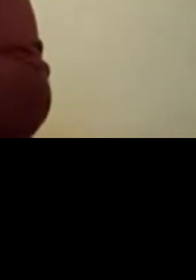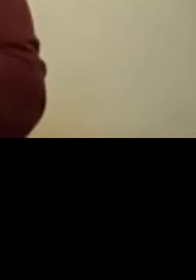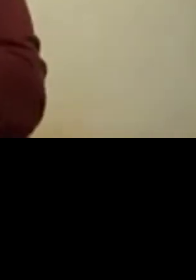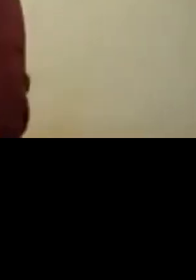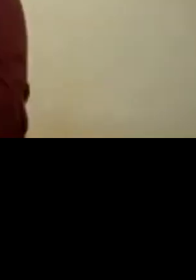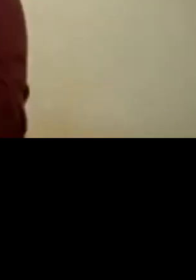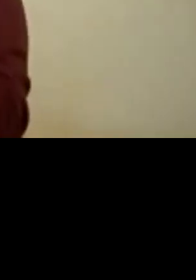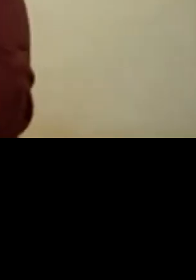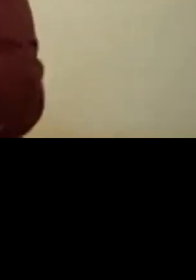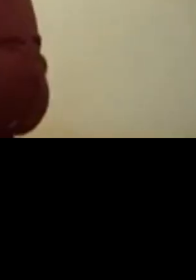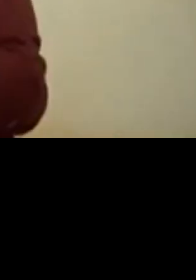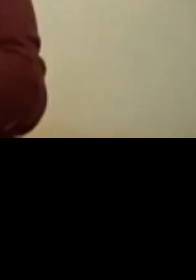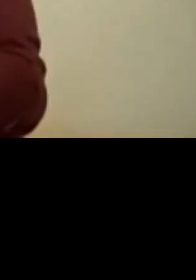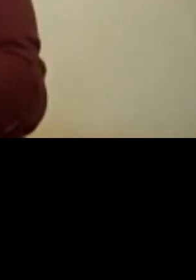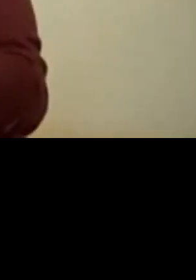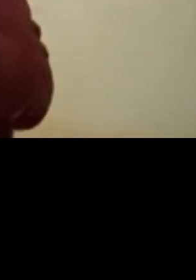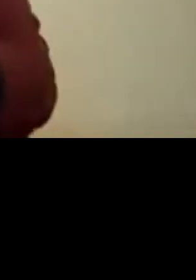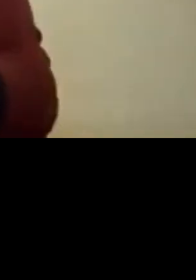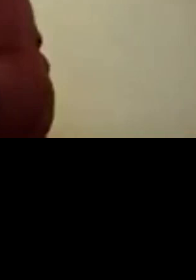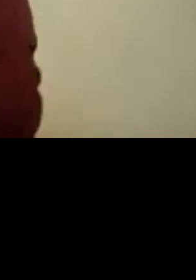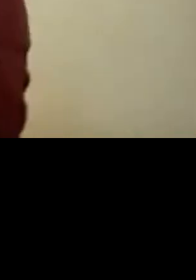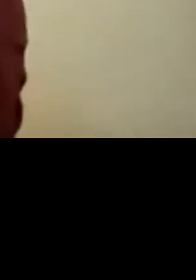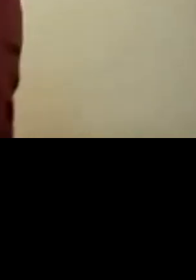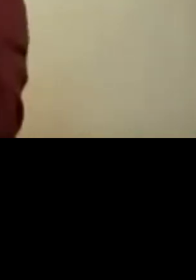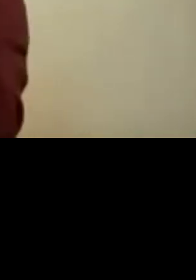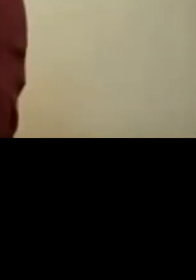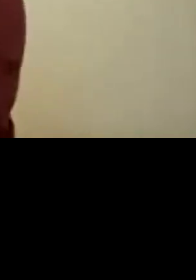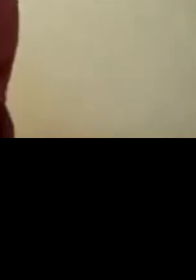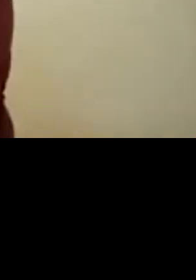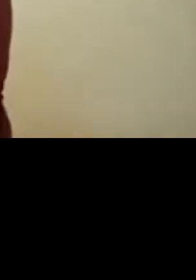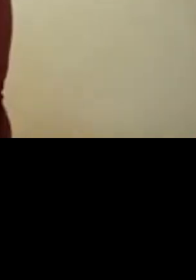bring out the decreased loneliness and social isolation.